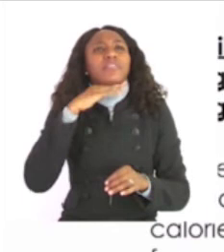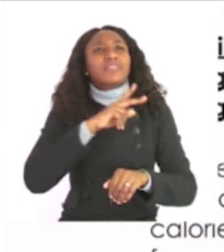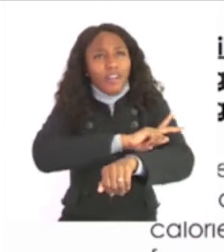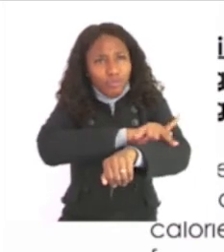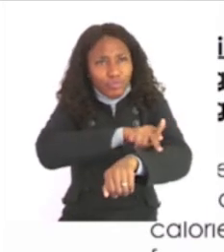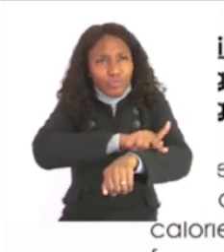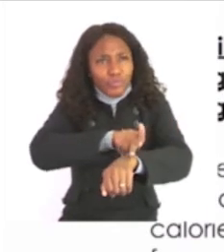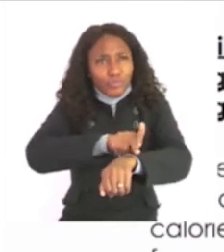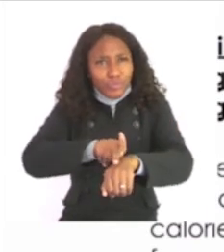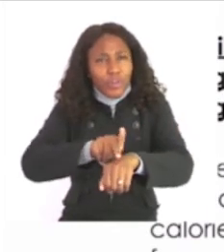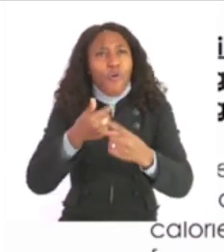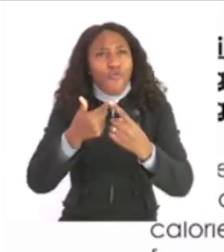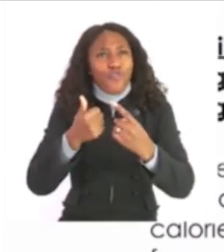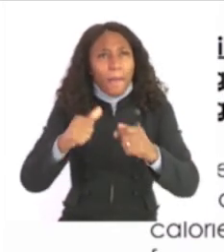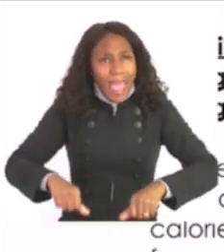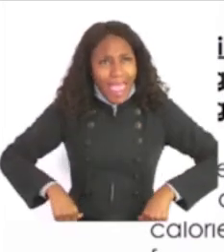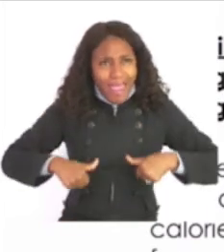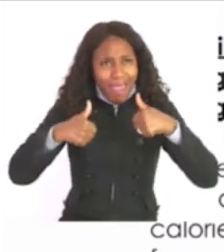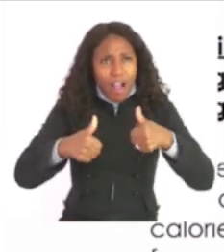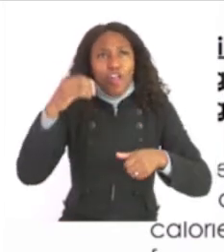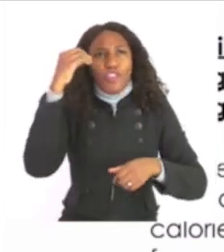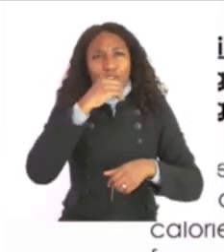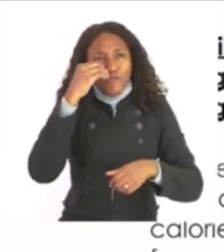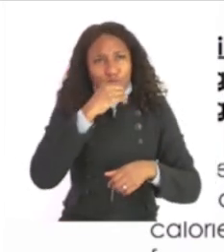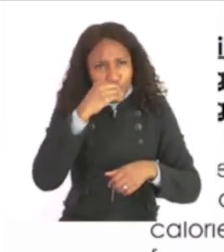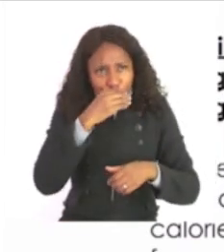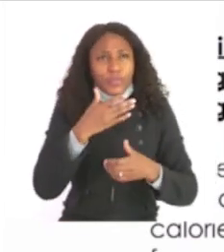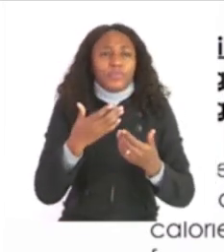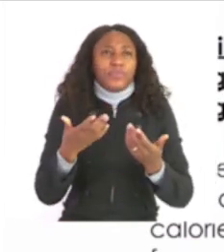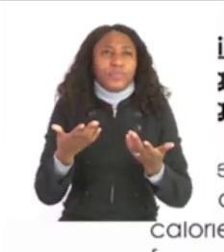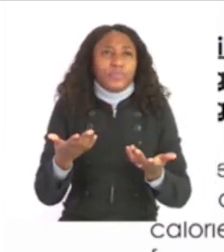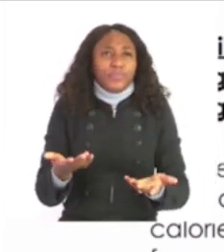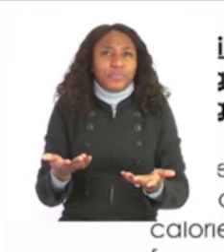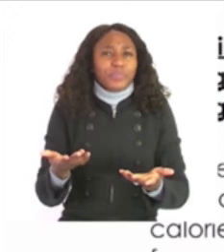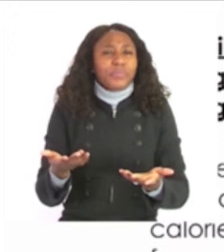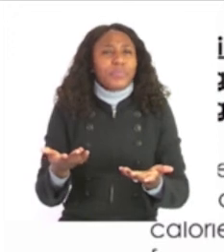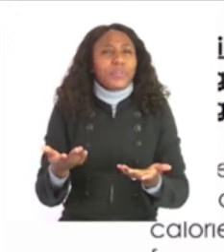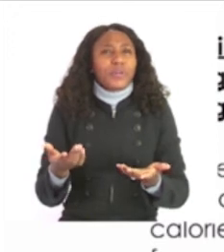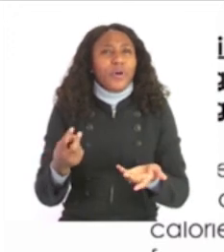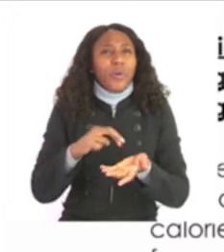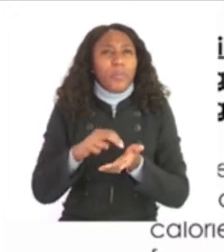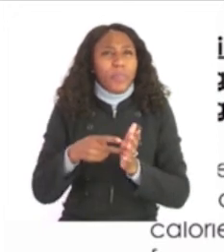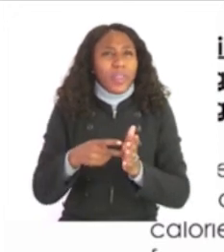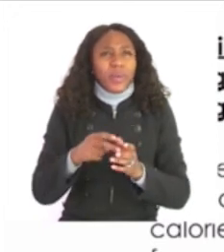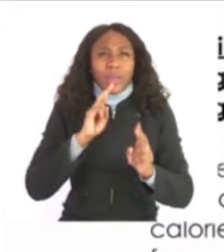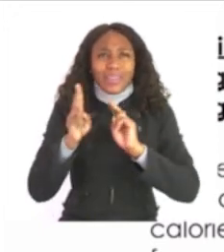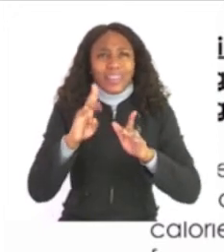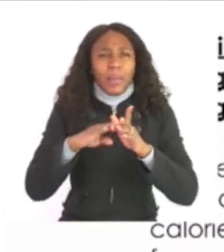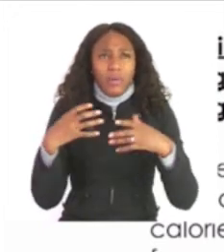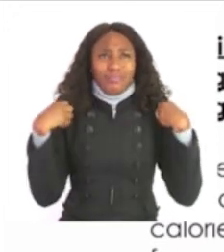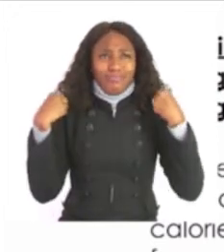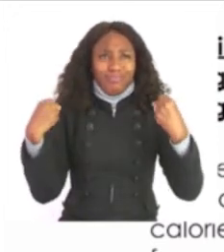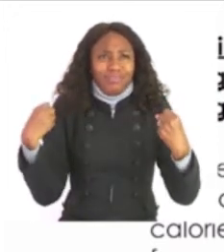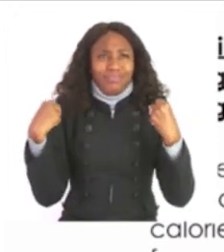preferable from a health food. When we talk of calories, we are referring to energy. So in